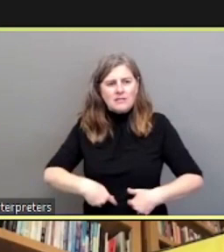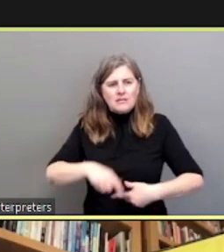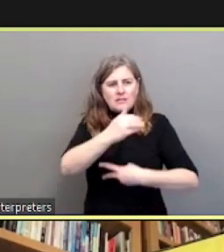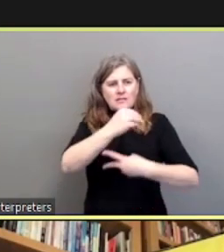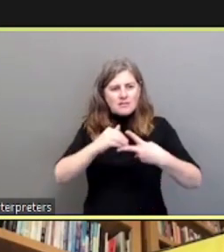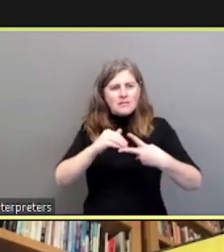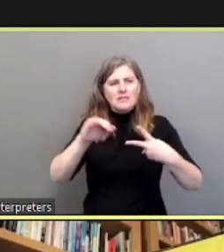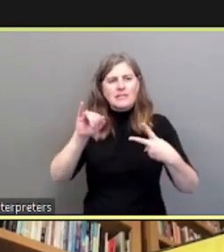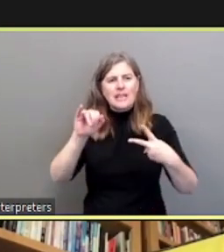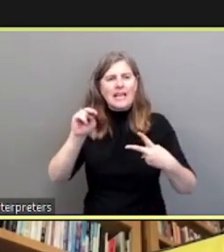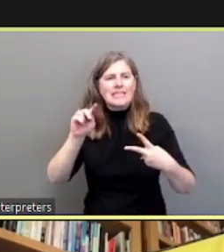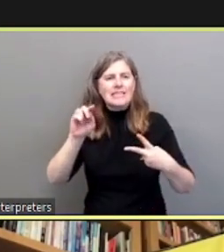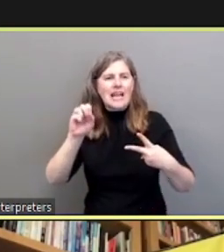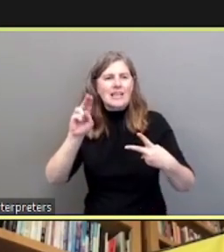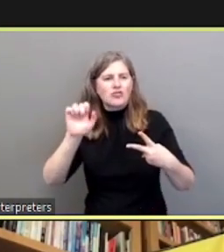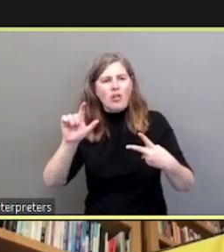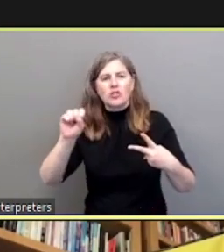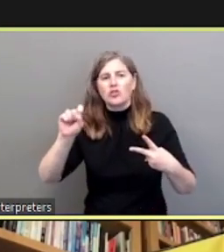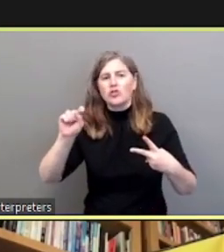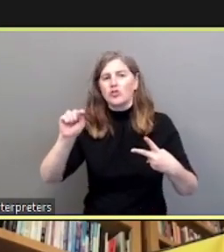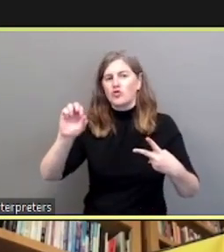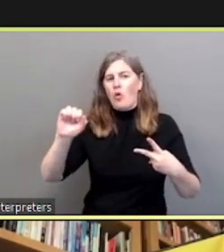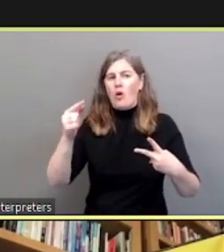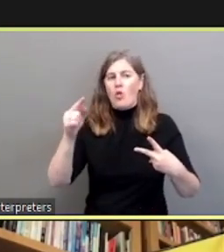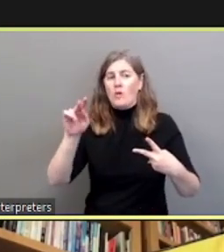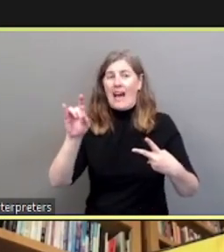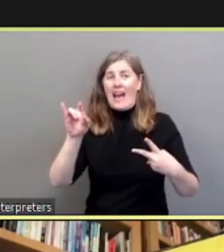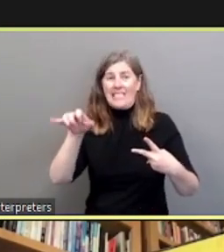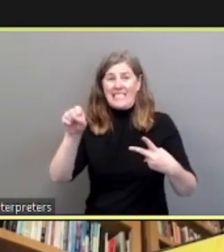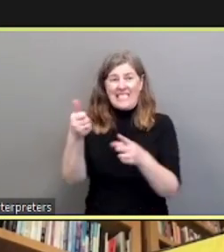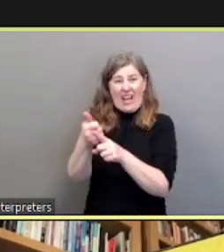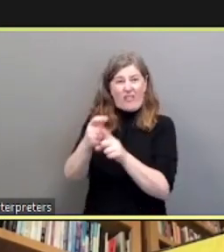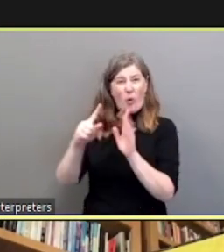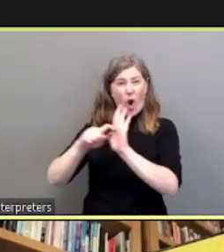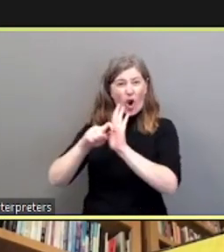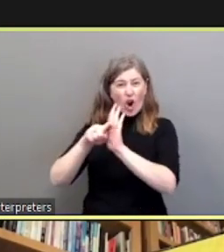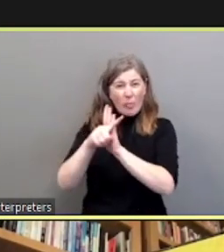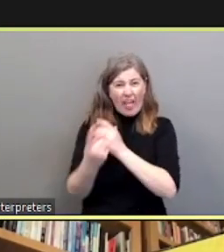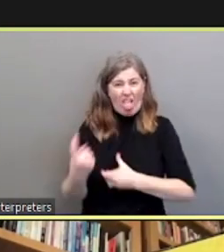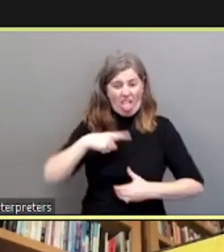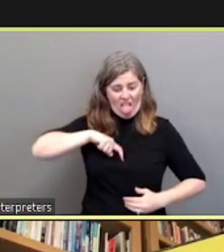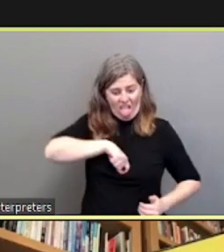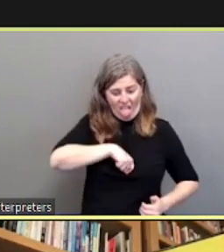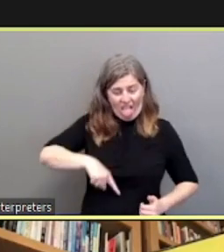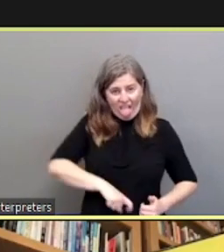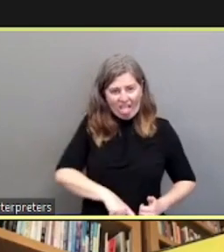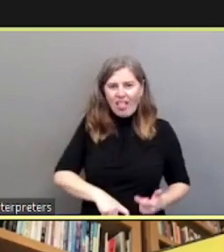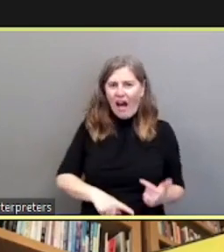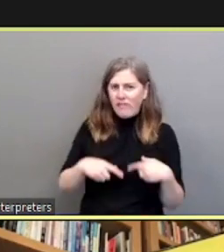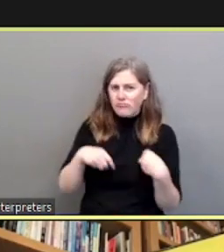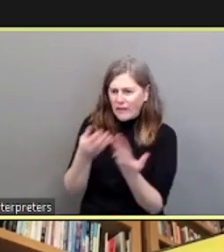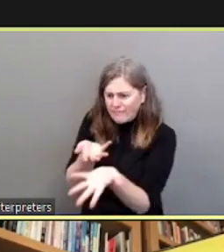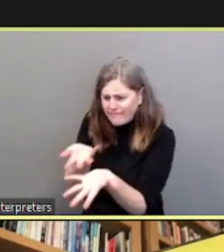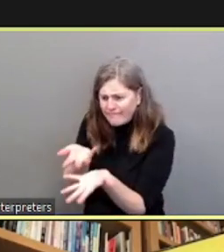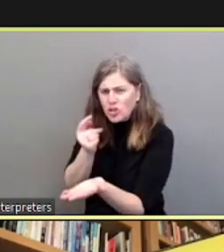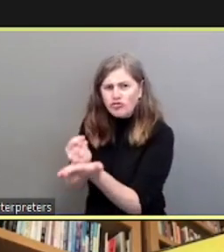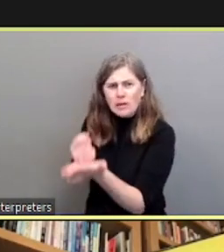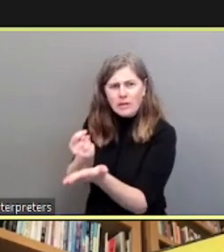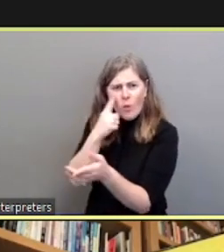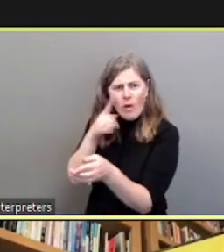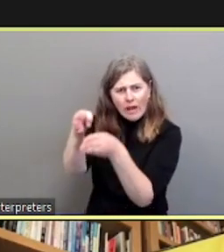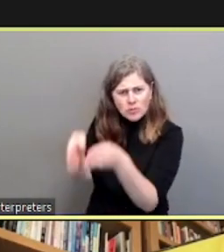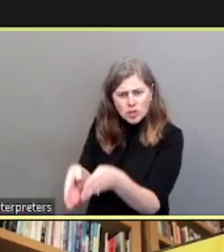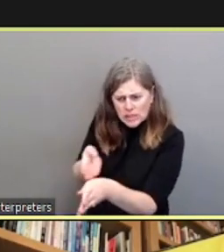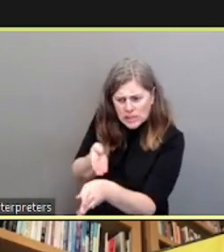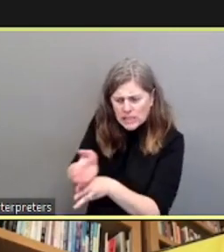is a worm that inhabits the GI tract. Believe it or not, I've treated people for this in my career. You can put